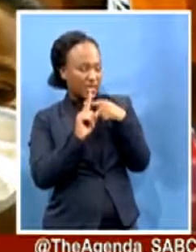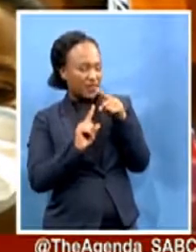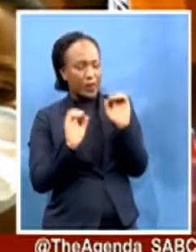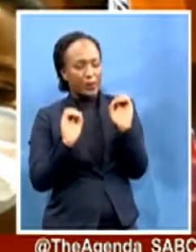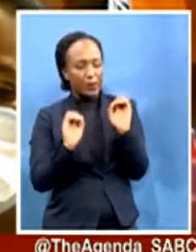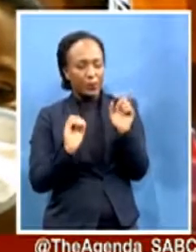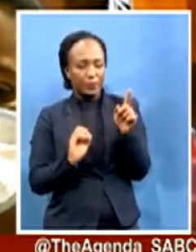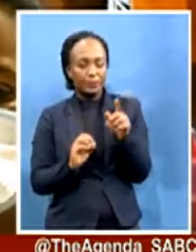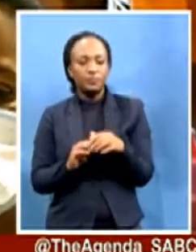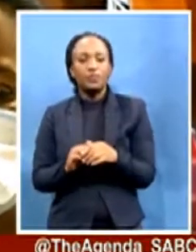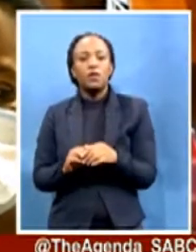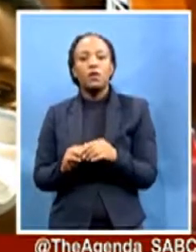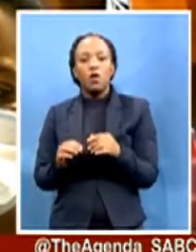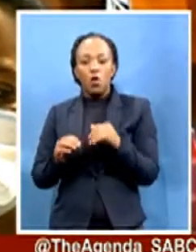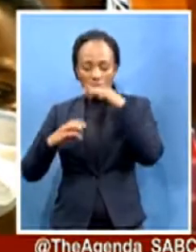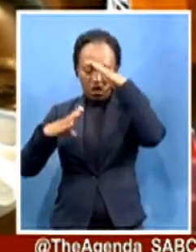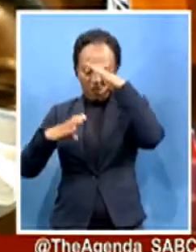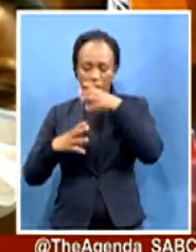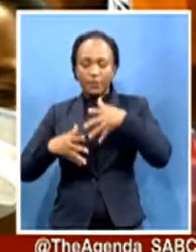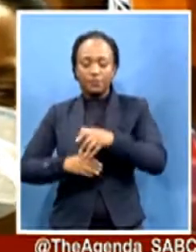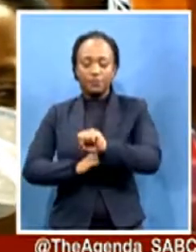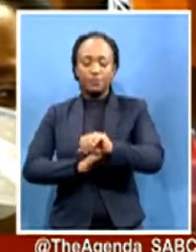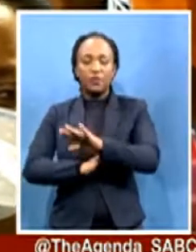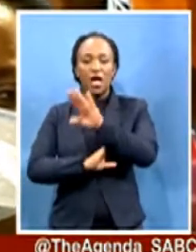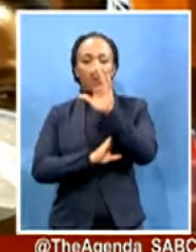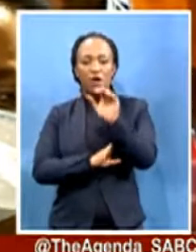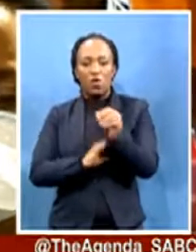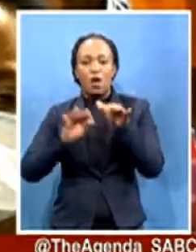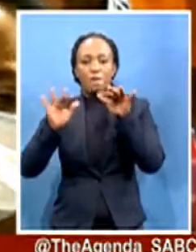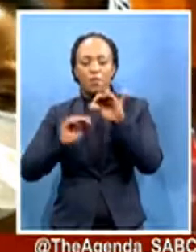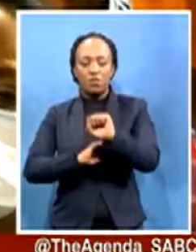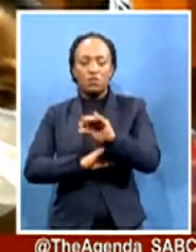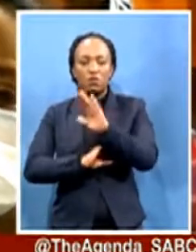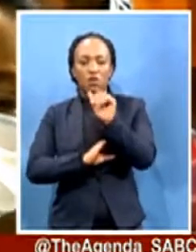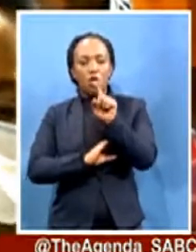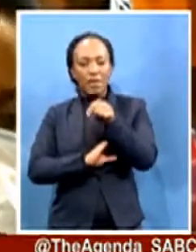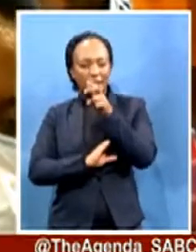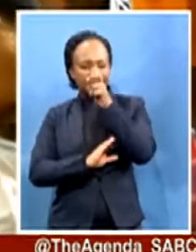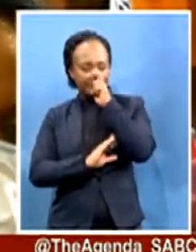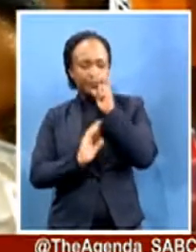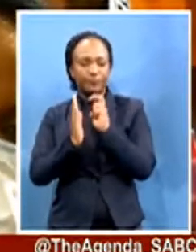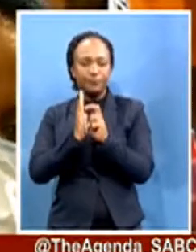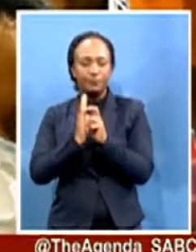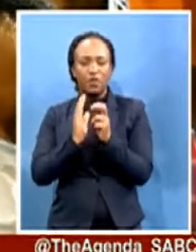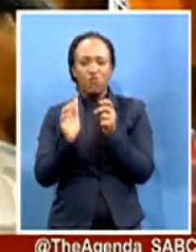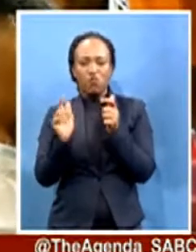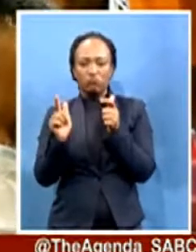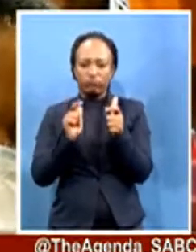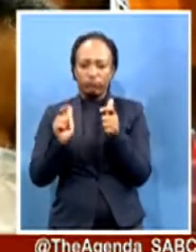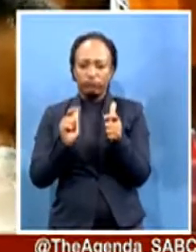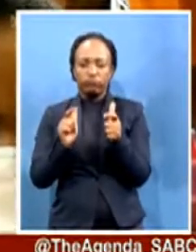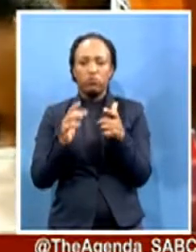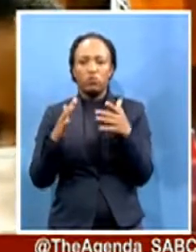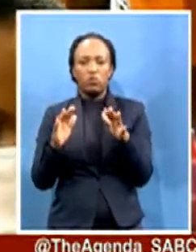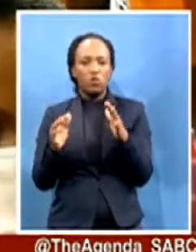as the people of South Africa. By just being very strict on the containment measures, we're able to get over a very difficult wave with a much